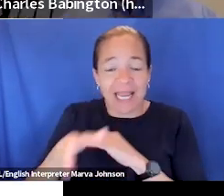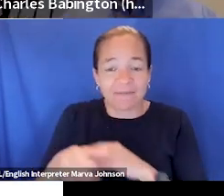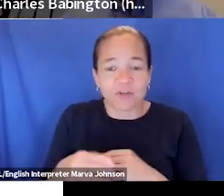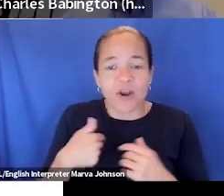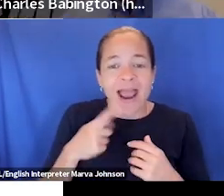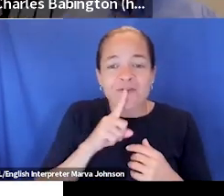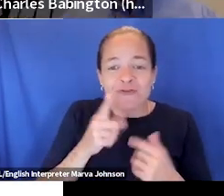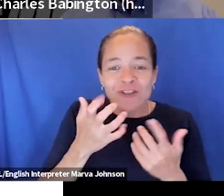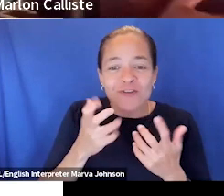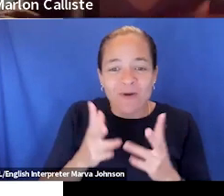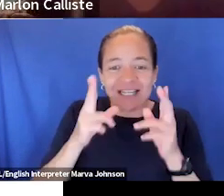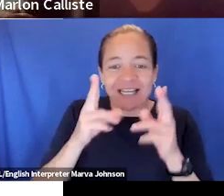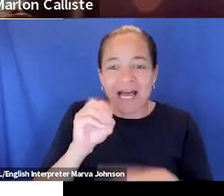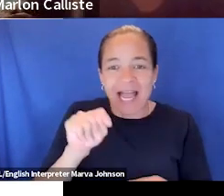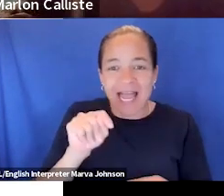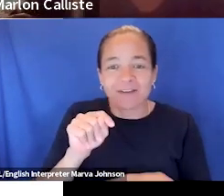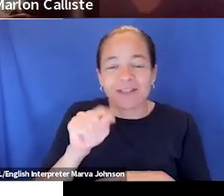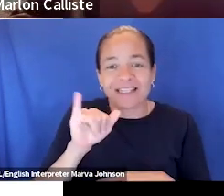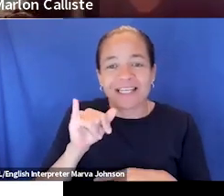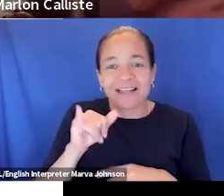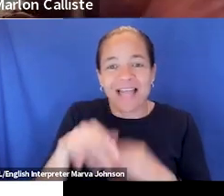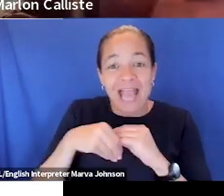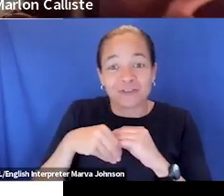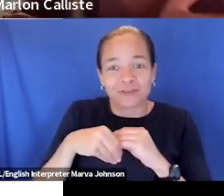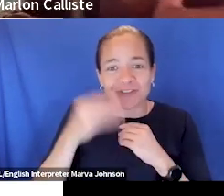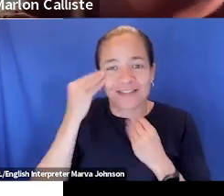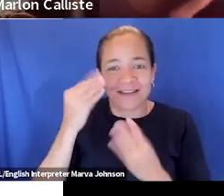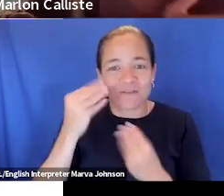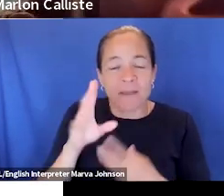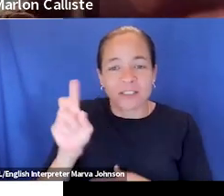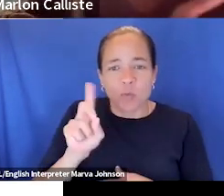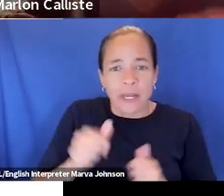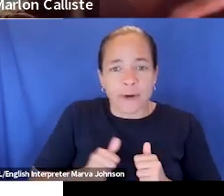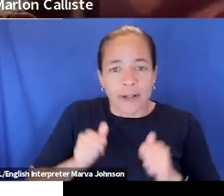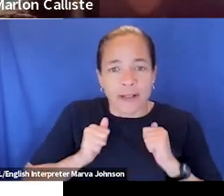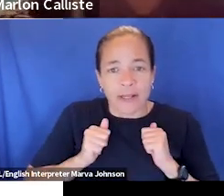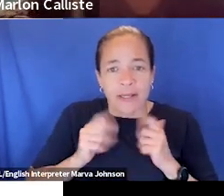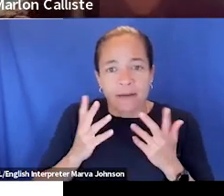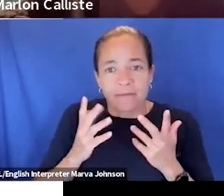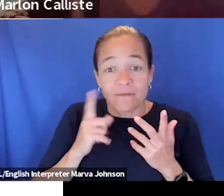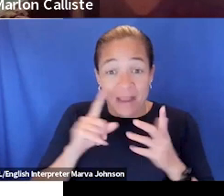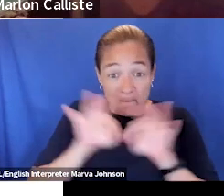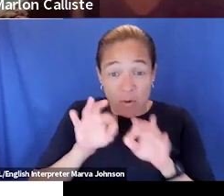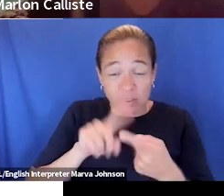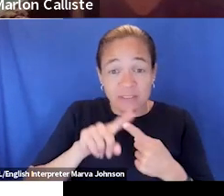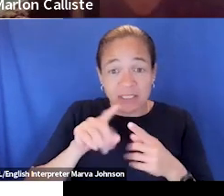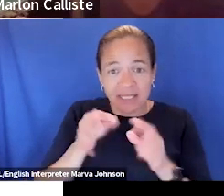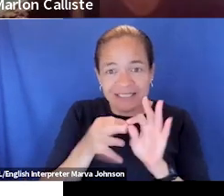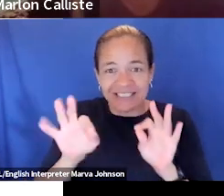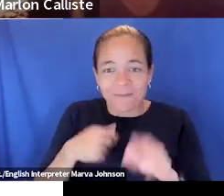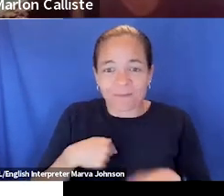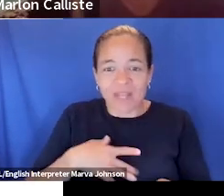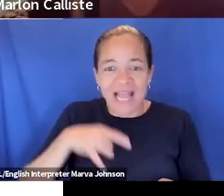the extra information. I felt like knowing where she lives wasn't important to the overall sentence. I didn't necessarily like